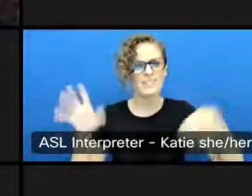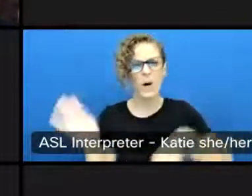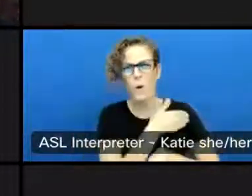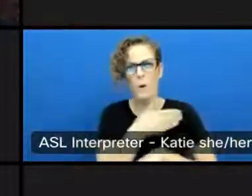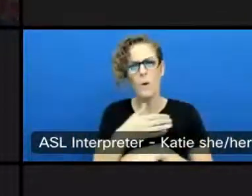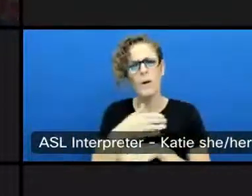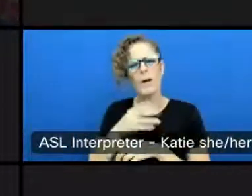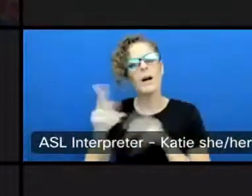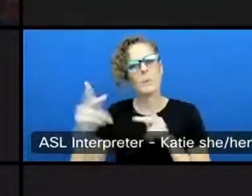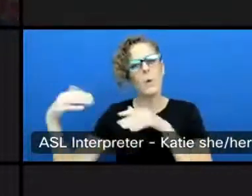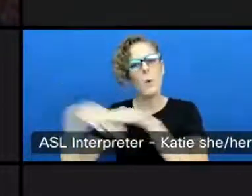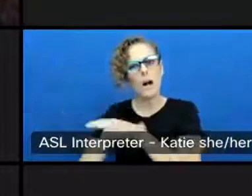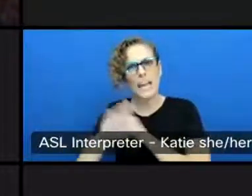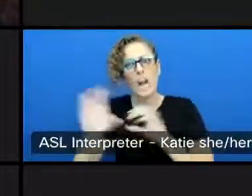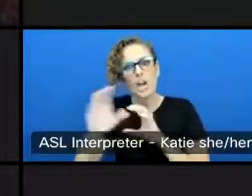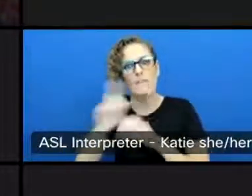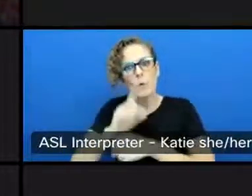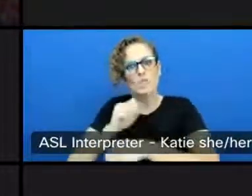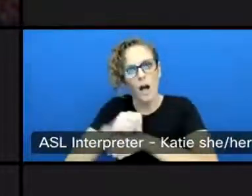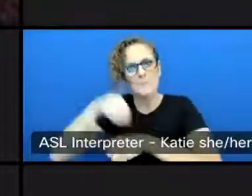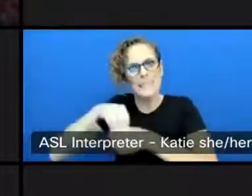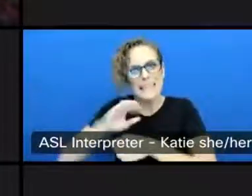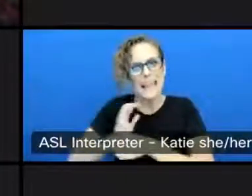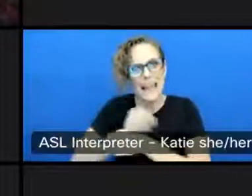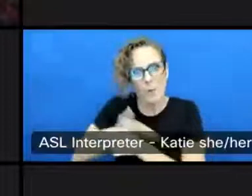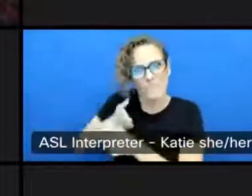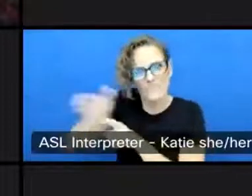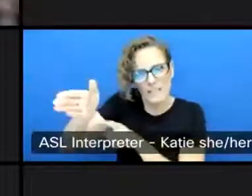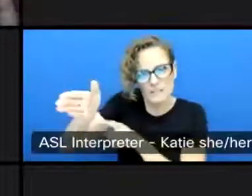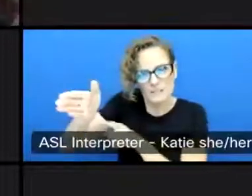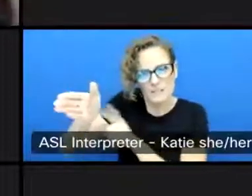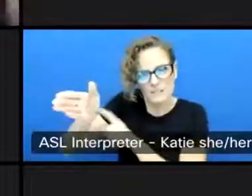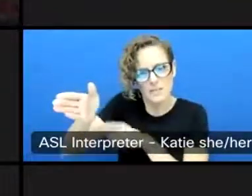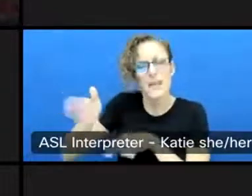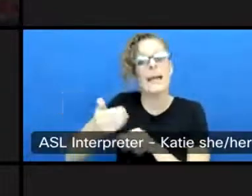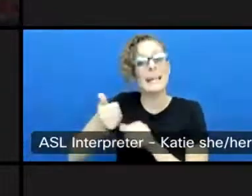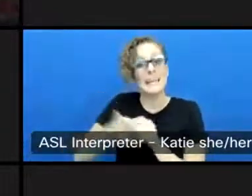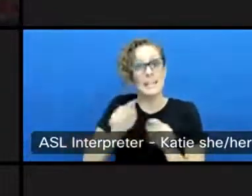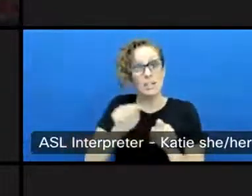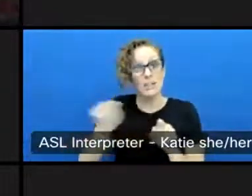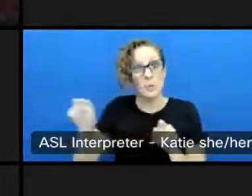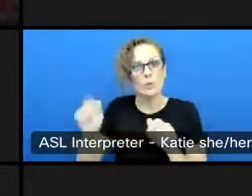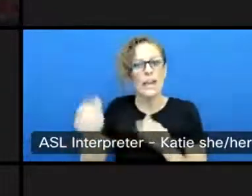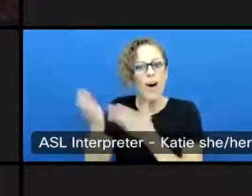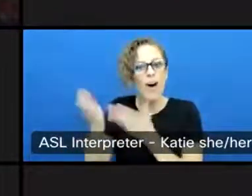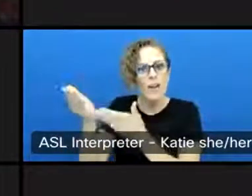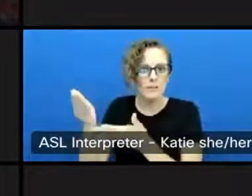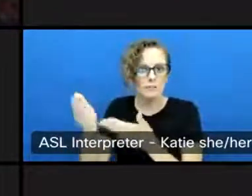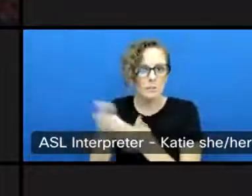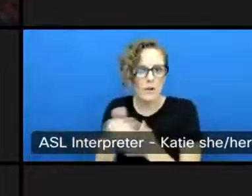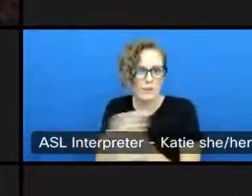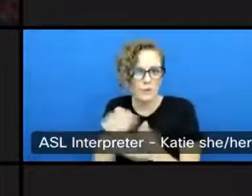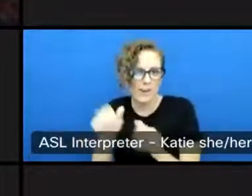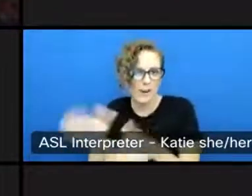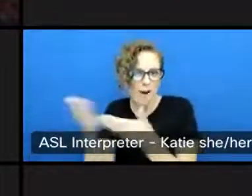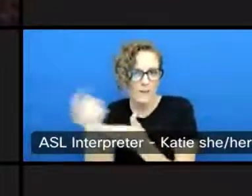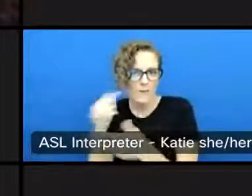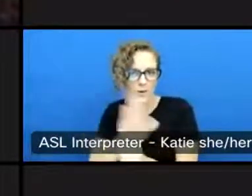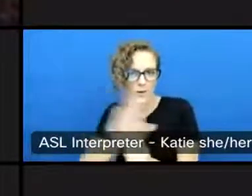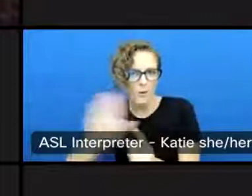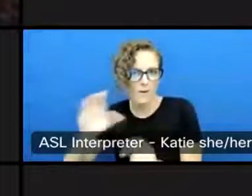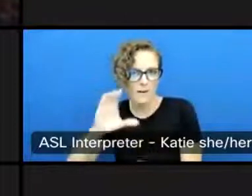think, again, we can mirror it at a larger scale with all of our service providers. And again, the idea being offering